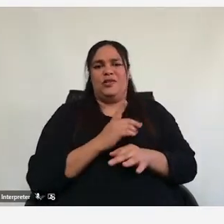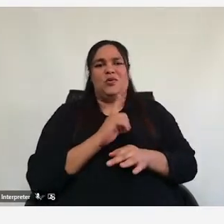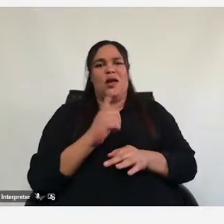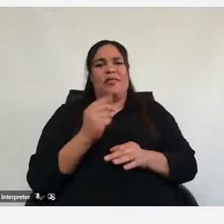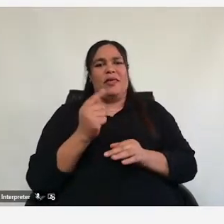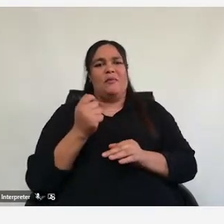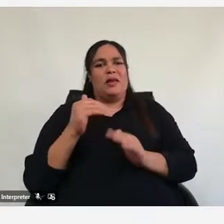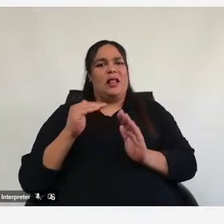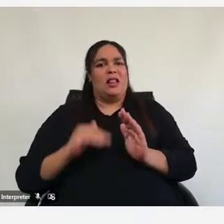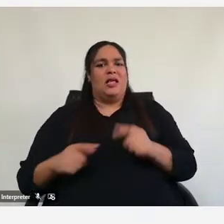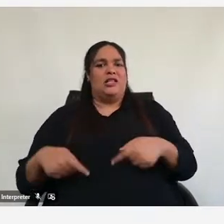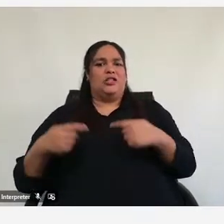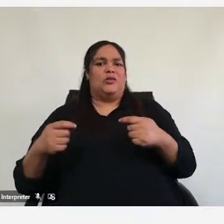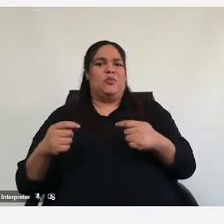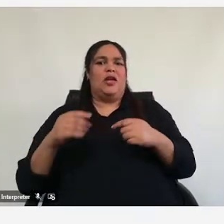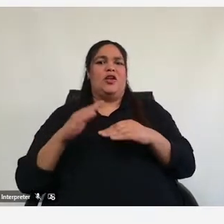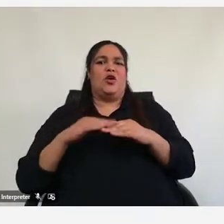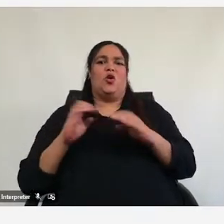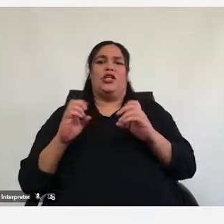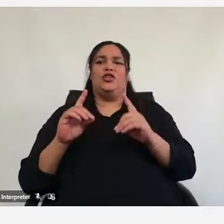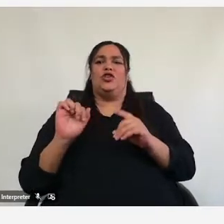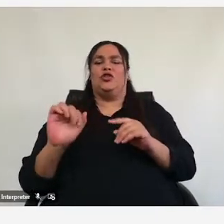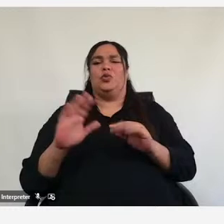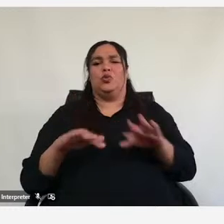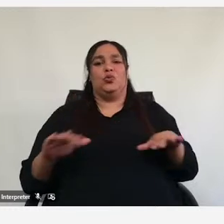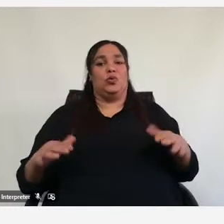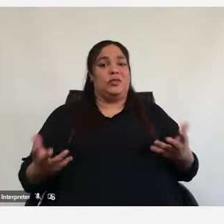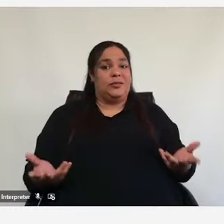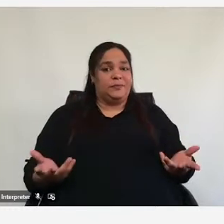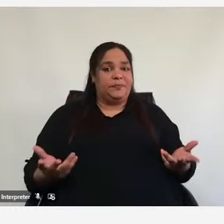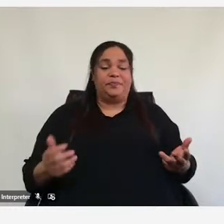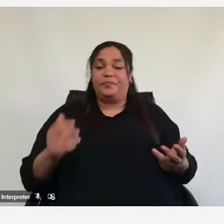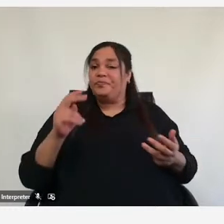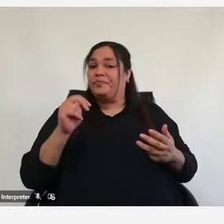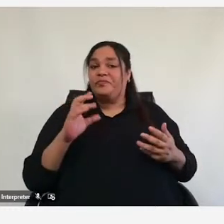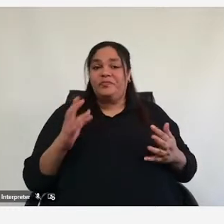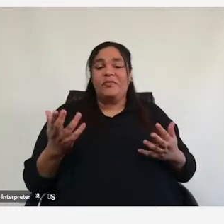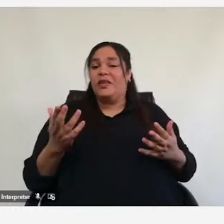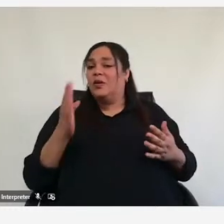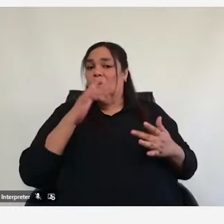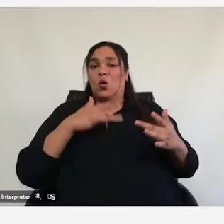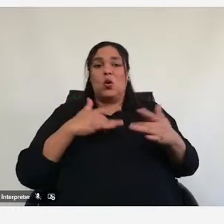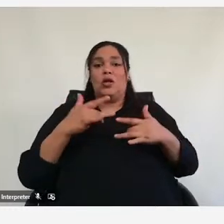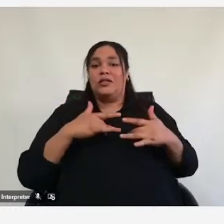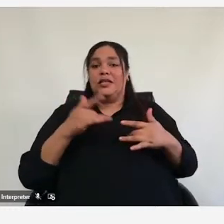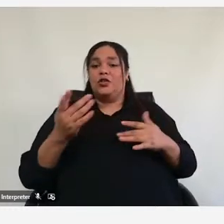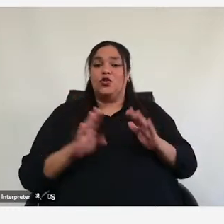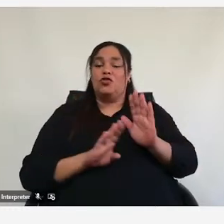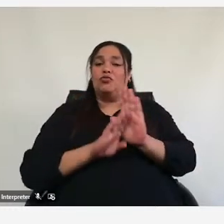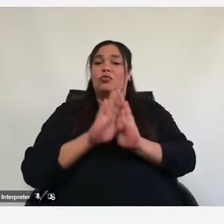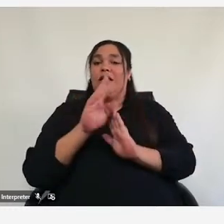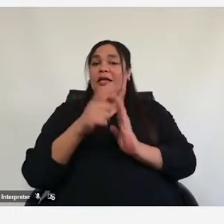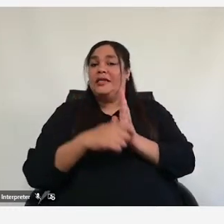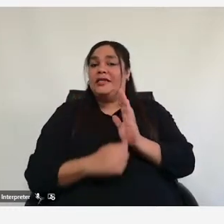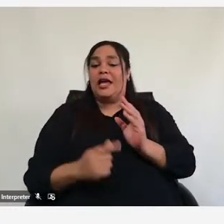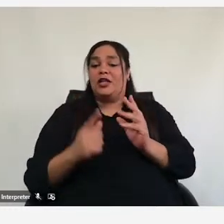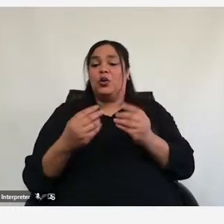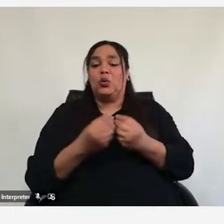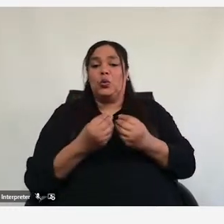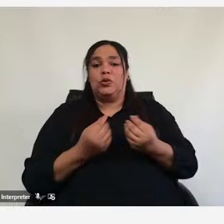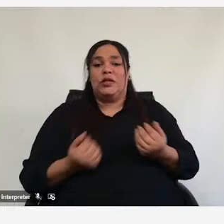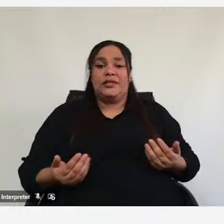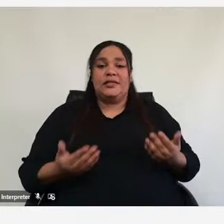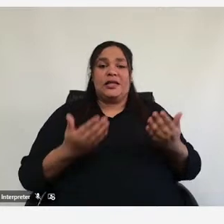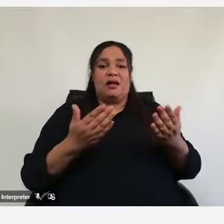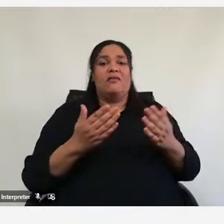less money to spend on the education of their children. The ANC is not concerned that the increased taxes on goods and services